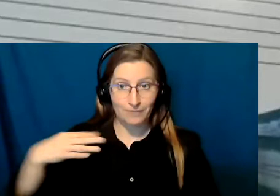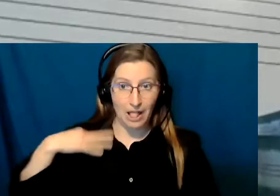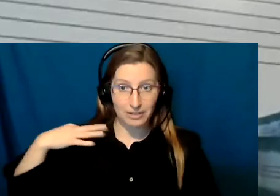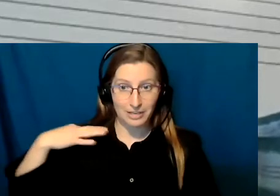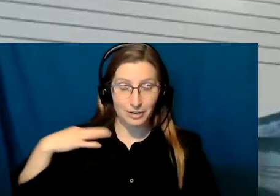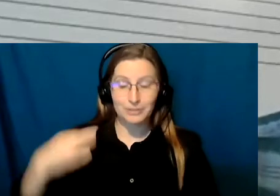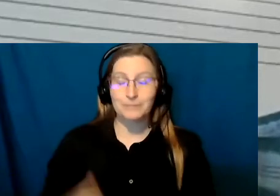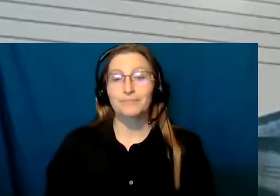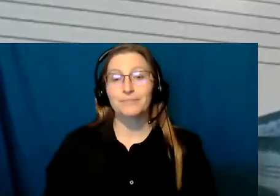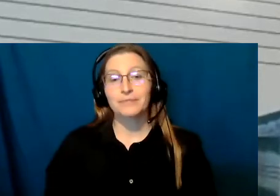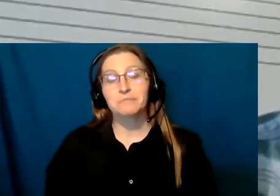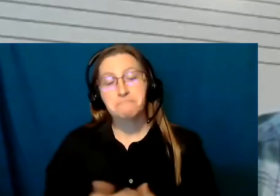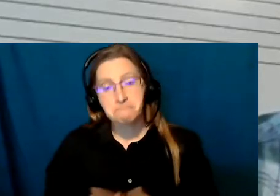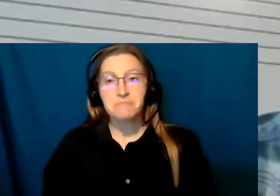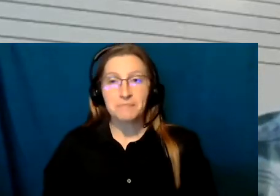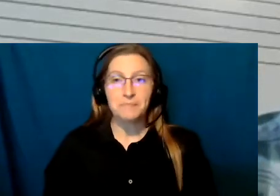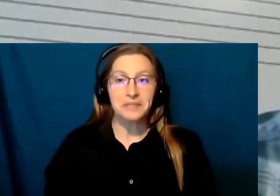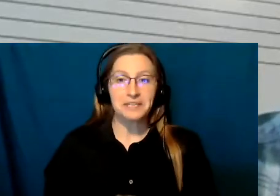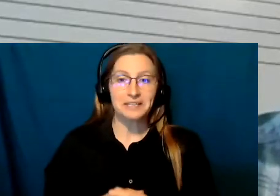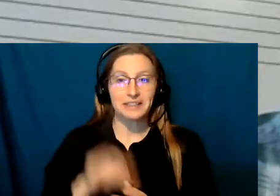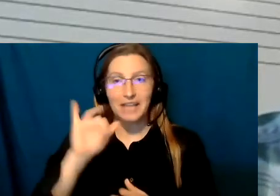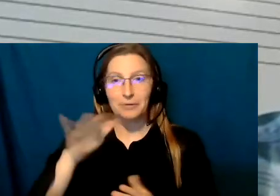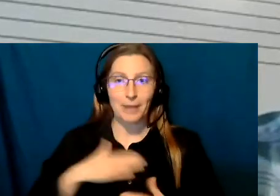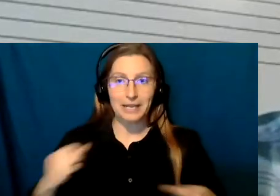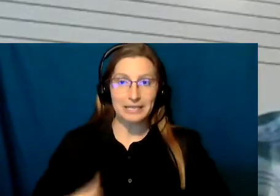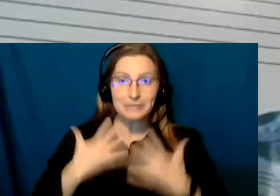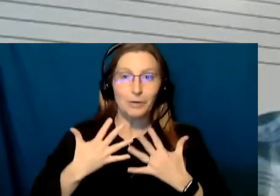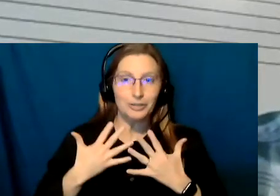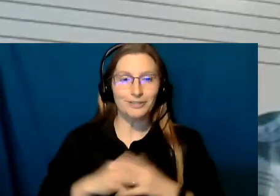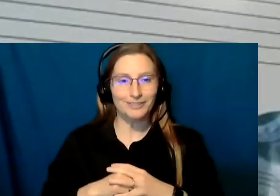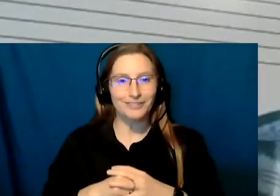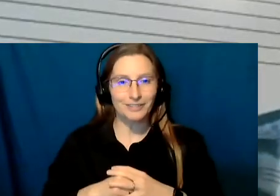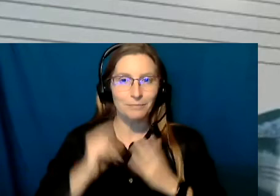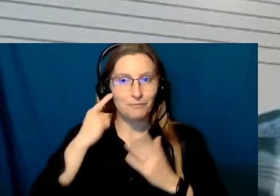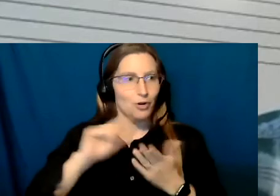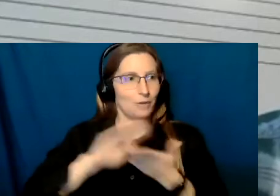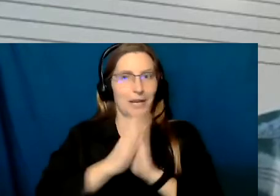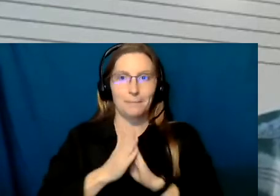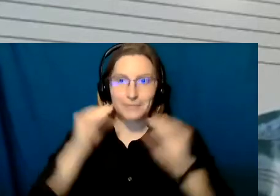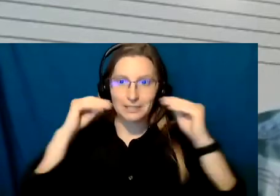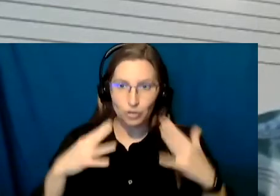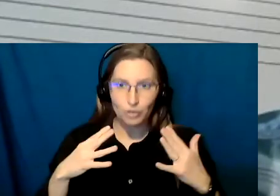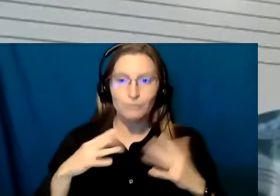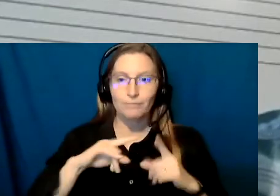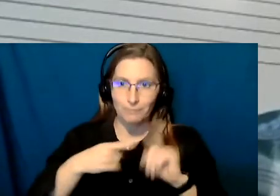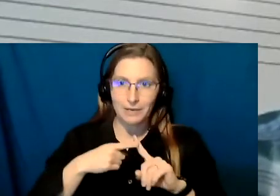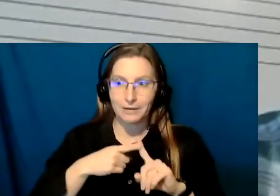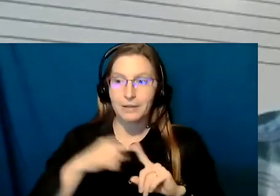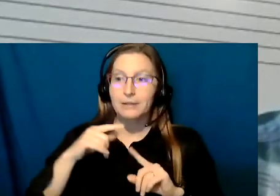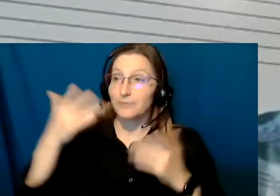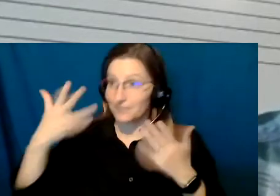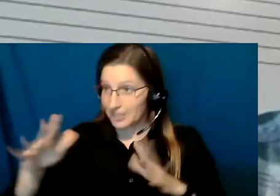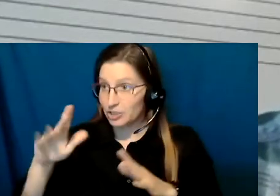deaf. And so that was sort of my inspiration to become a teacher when I came back to the United